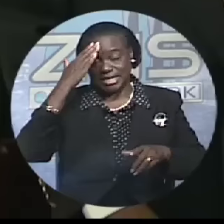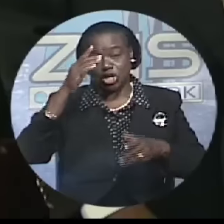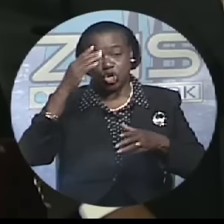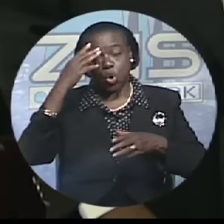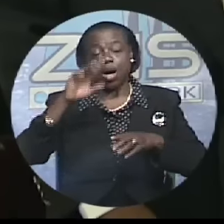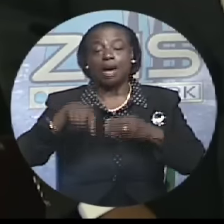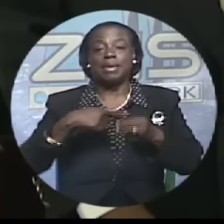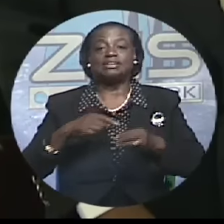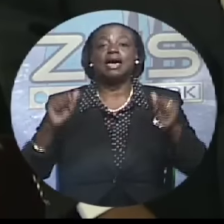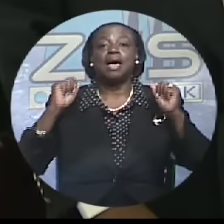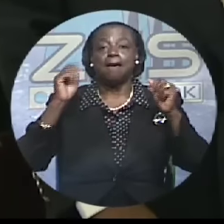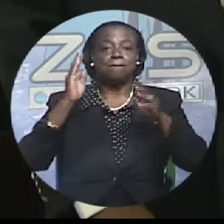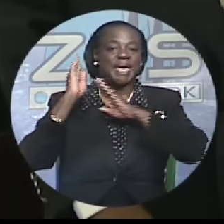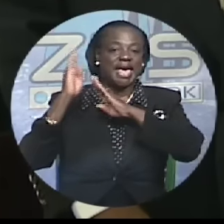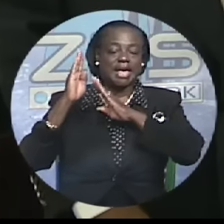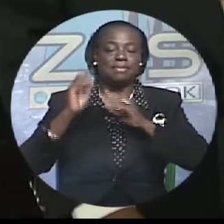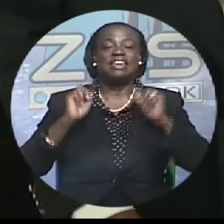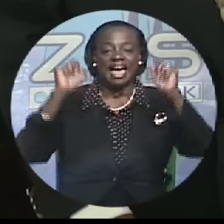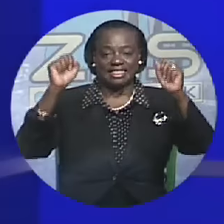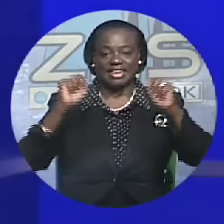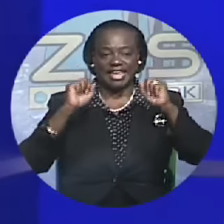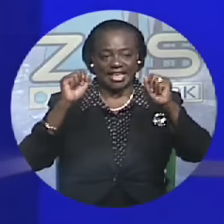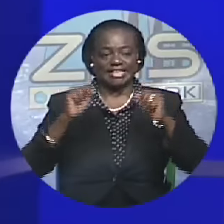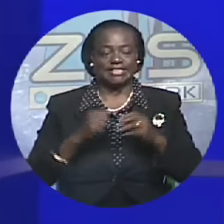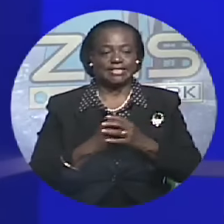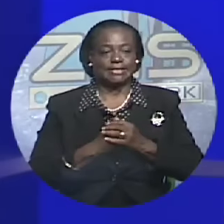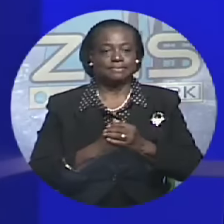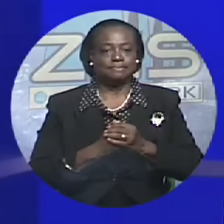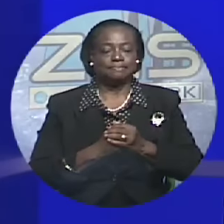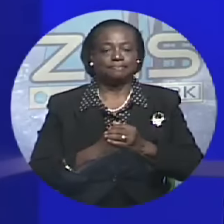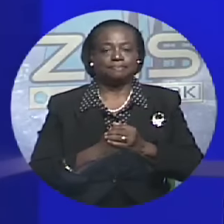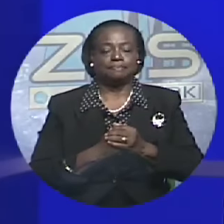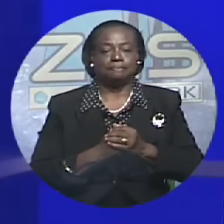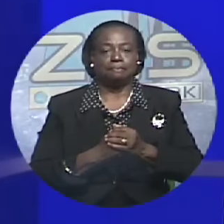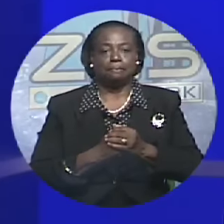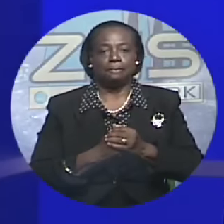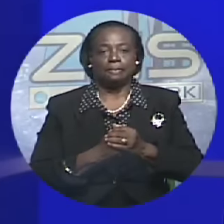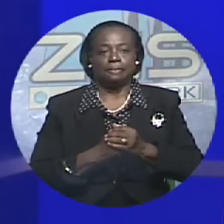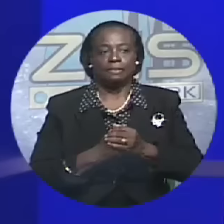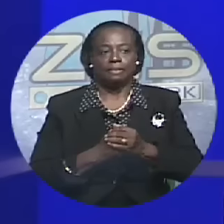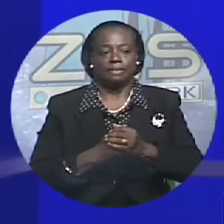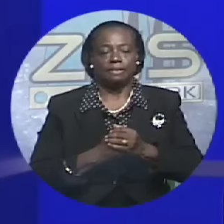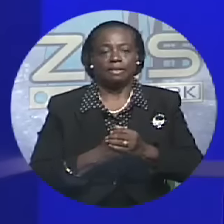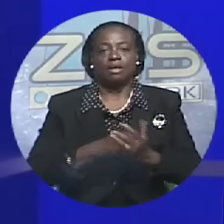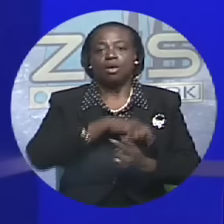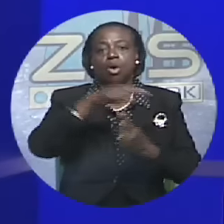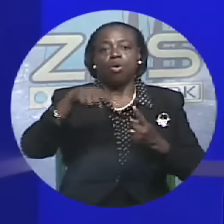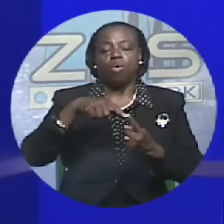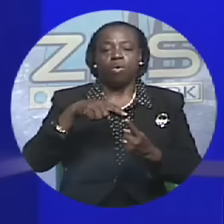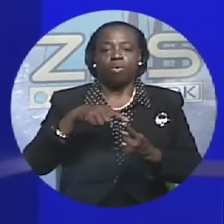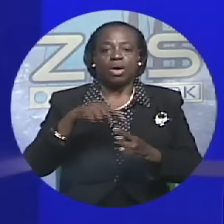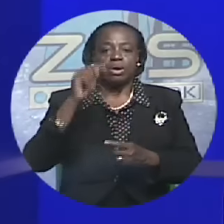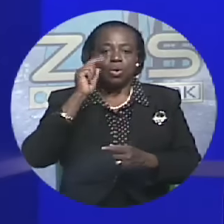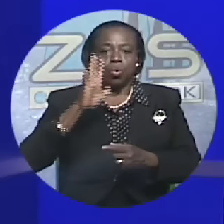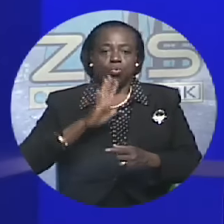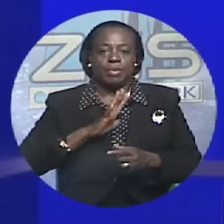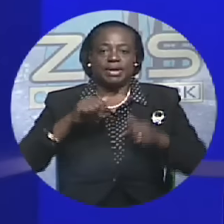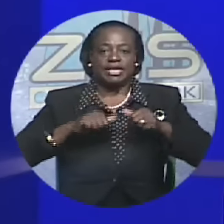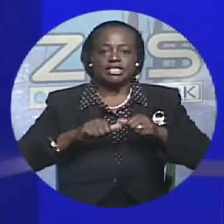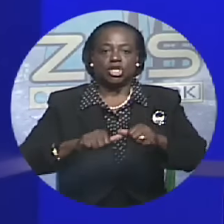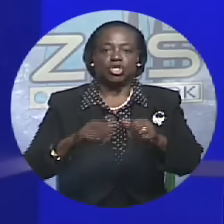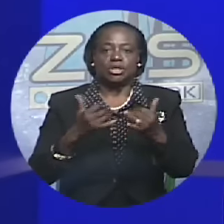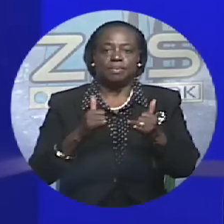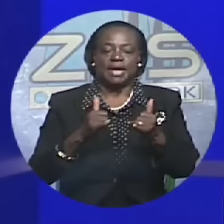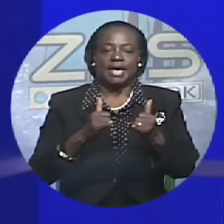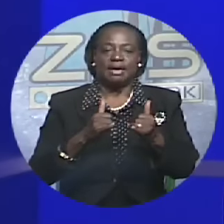For ZNS Total Sports, I'm Charles Fisher. Thanks a lot, Charles. Well, when women, they continue to play a major role in the